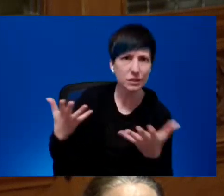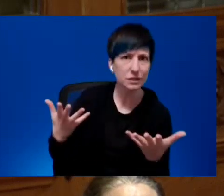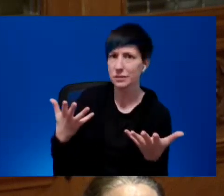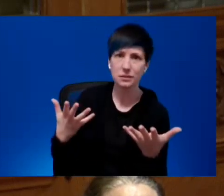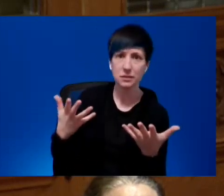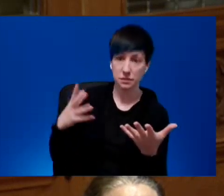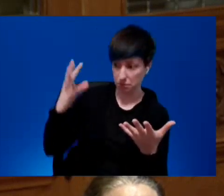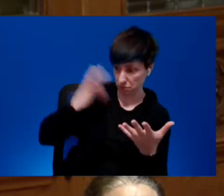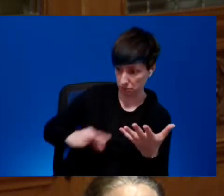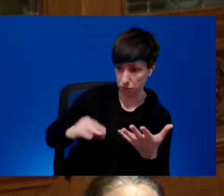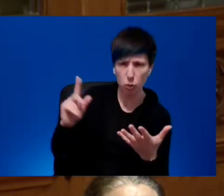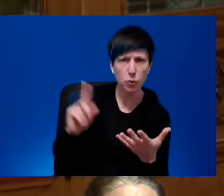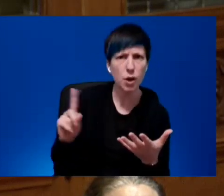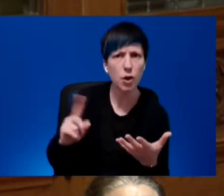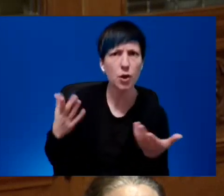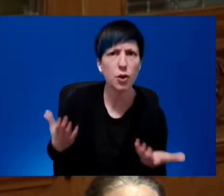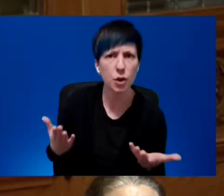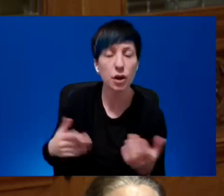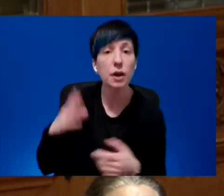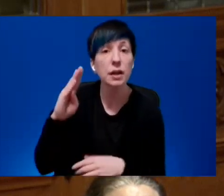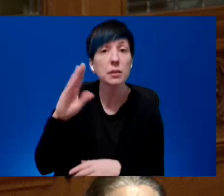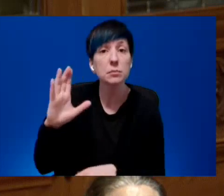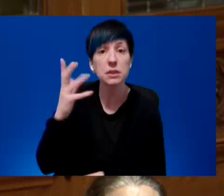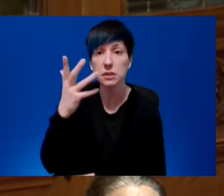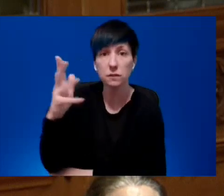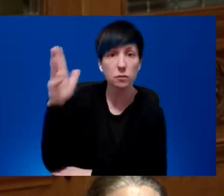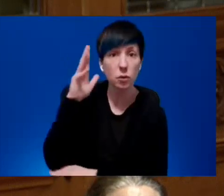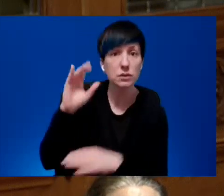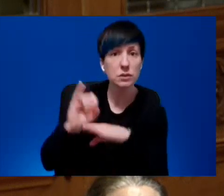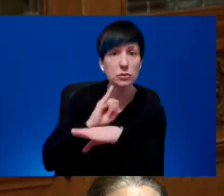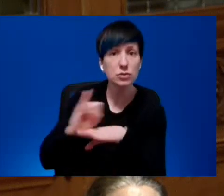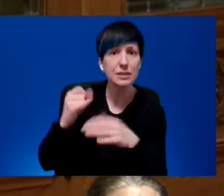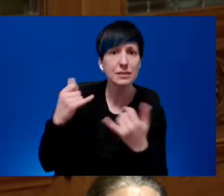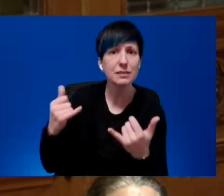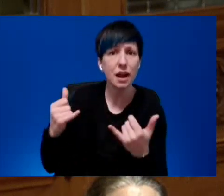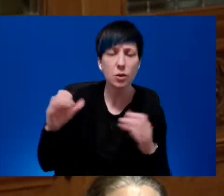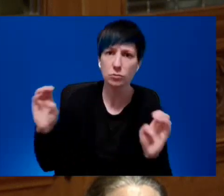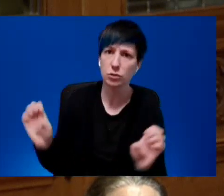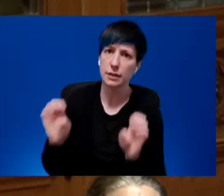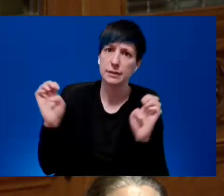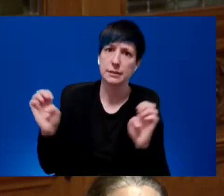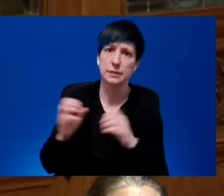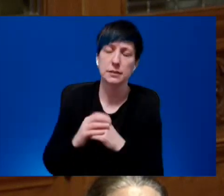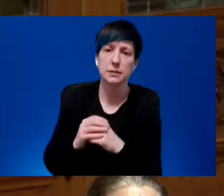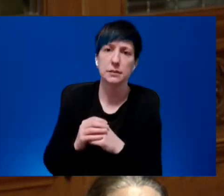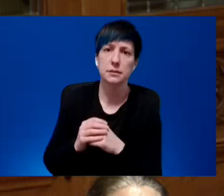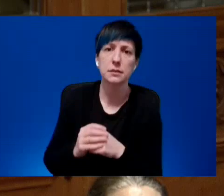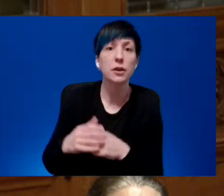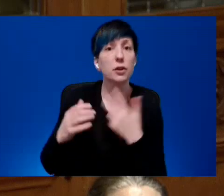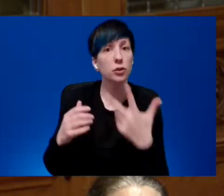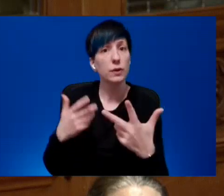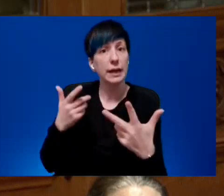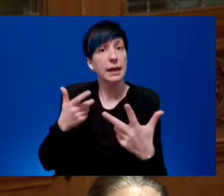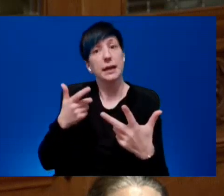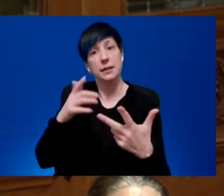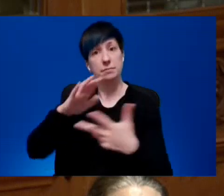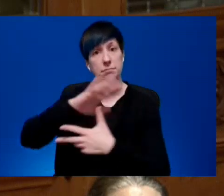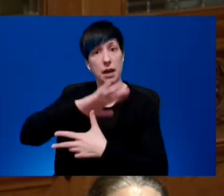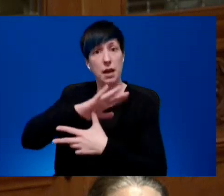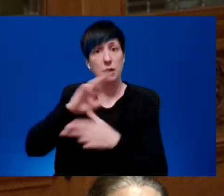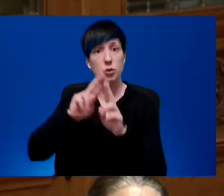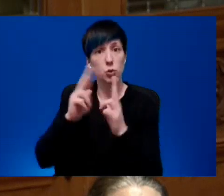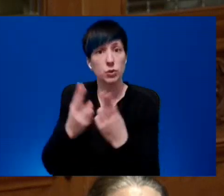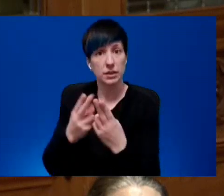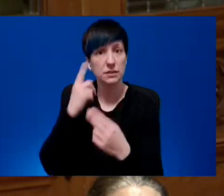in a state of crisis. Yesterday, BC's 3 main forestry unions raised the alarm. They called out the inadequacy of